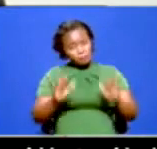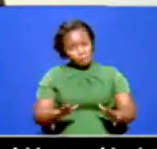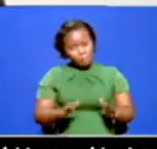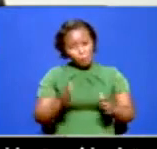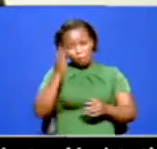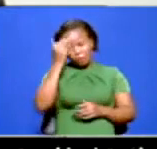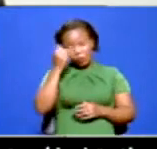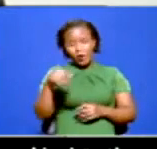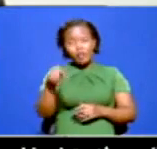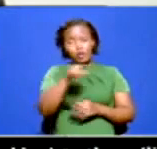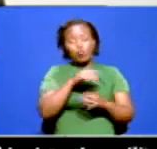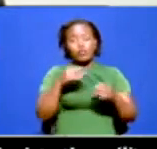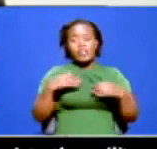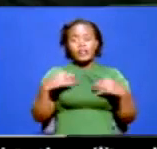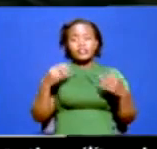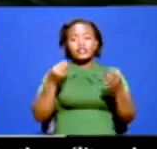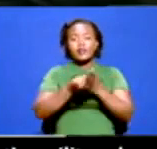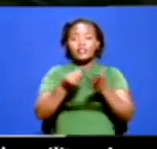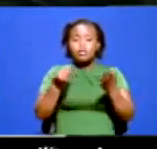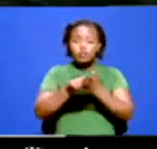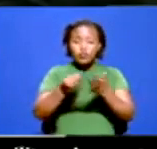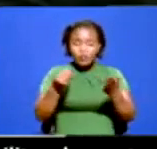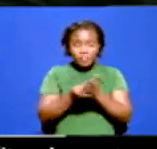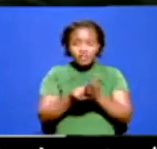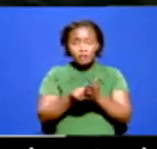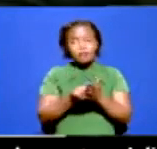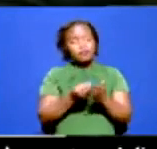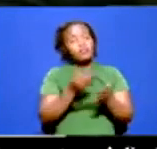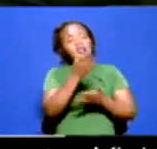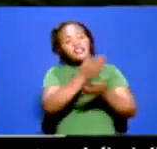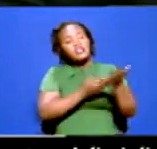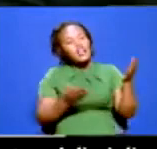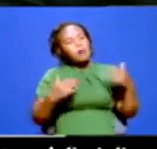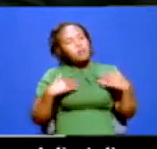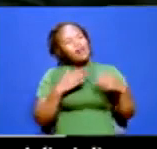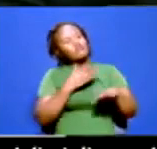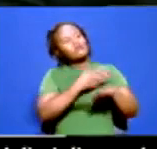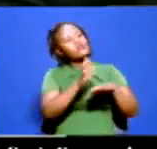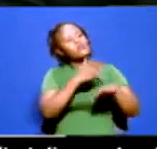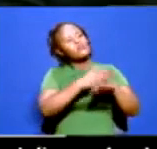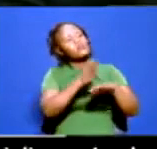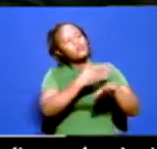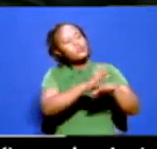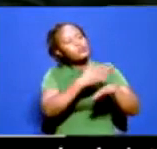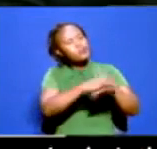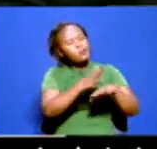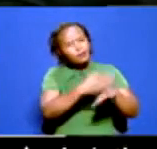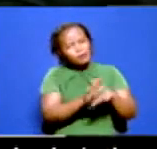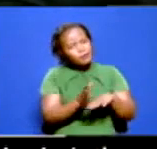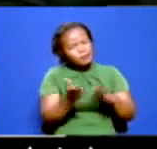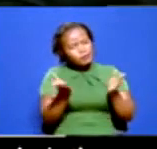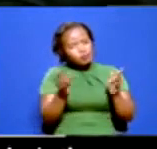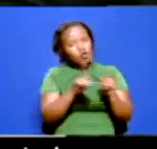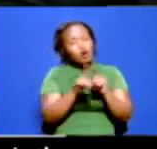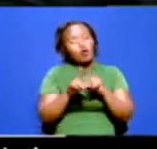instances where some of our own have mismanaged. And we have a very